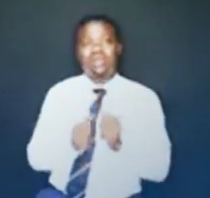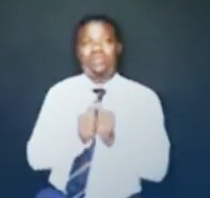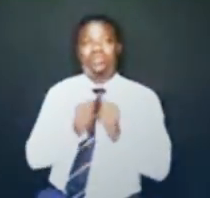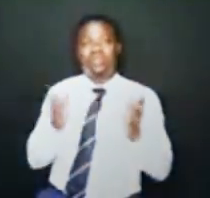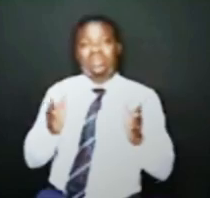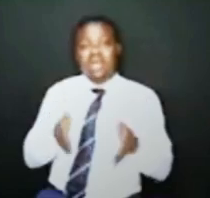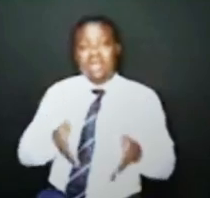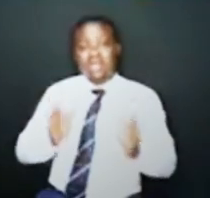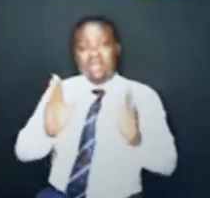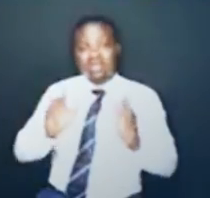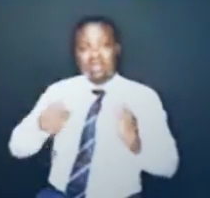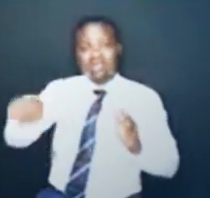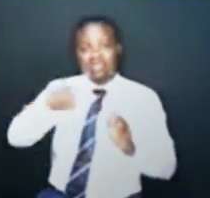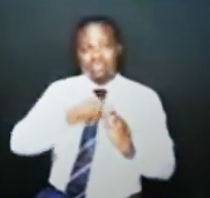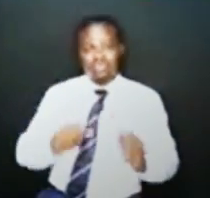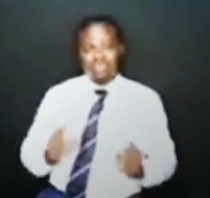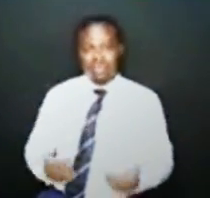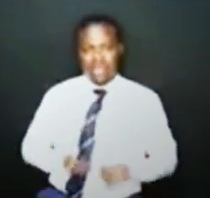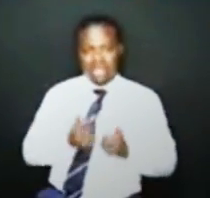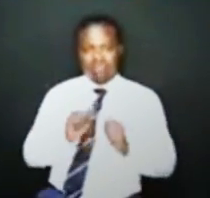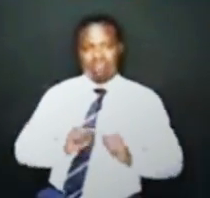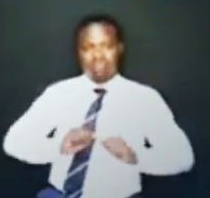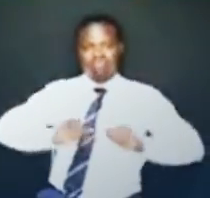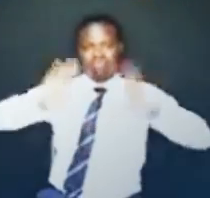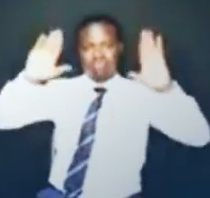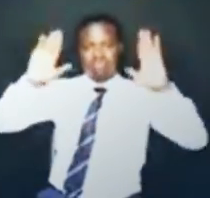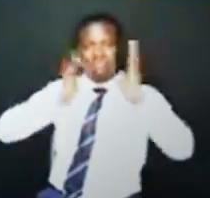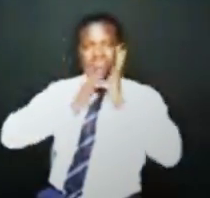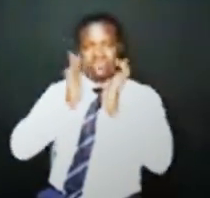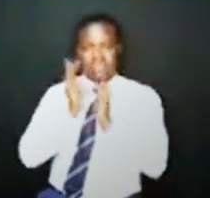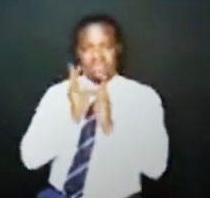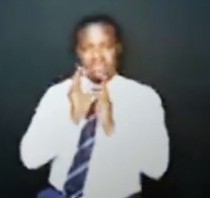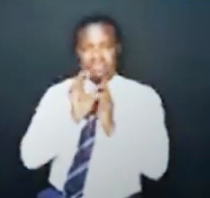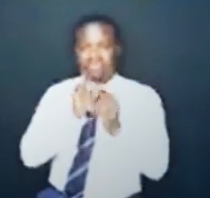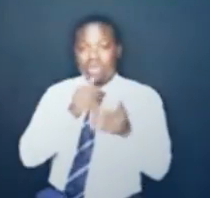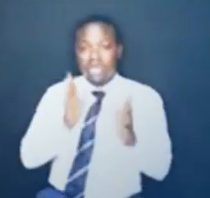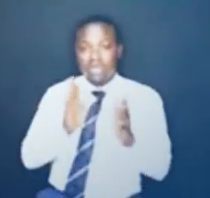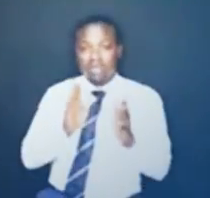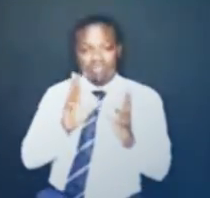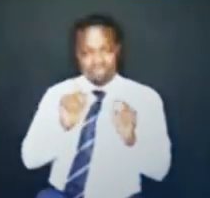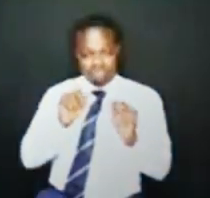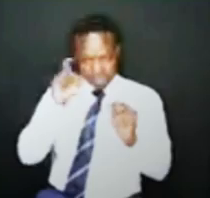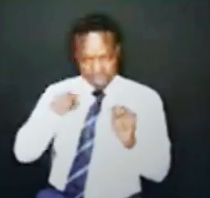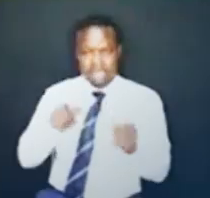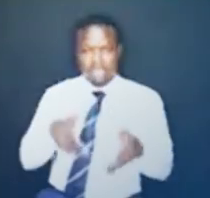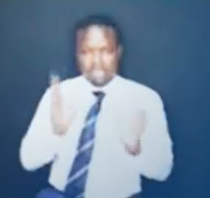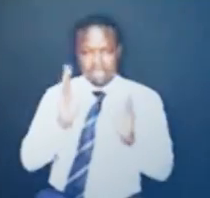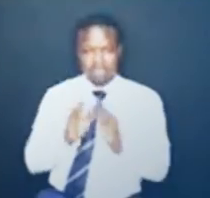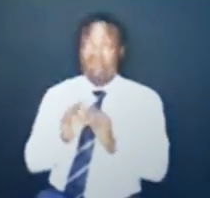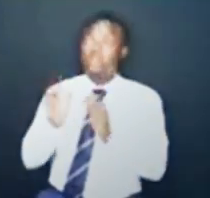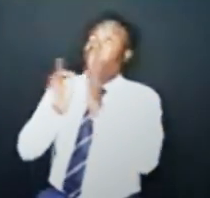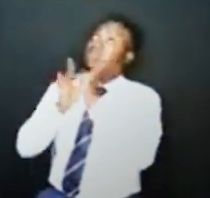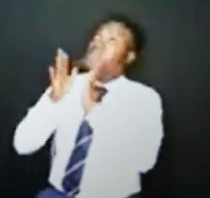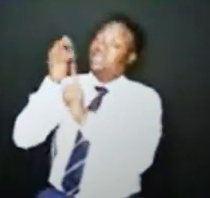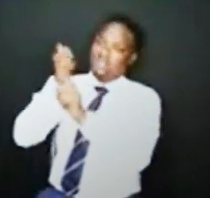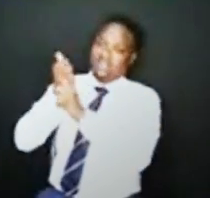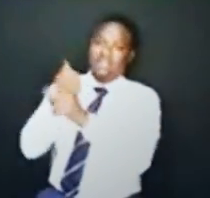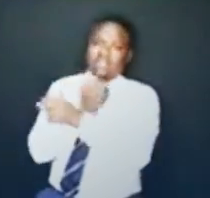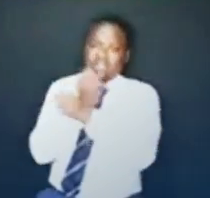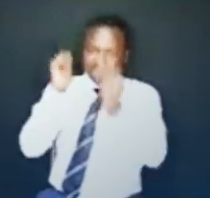you the opportunity to give your life to Jesus. He is the Savior of